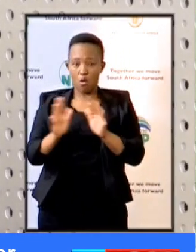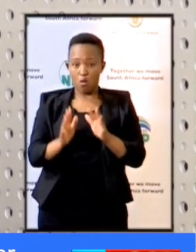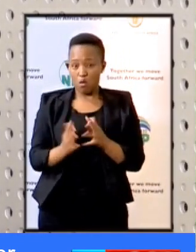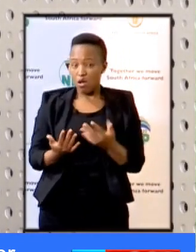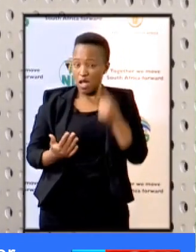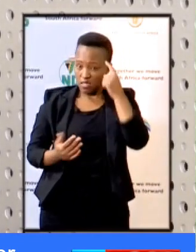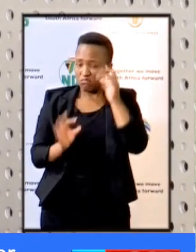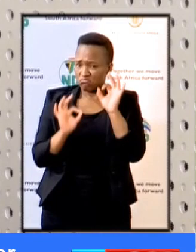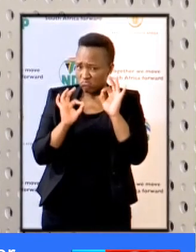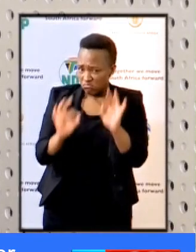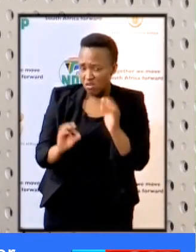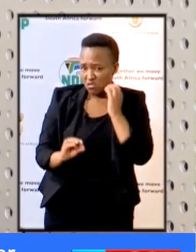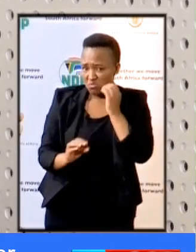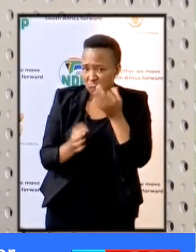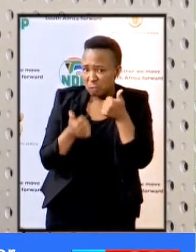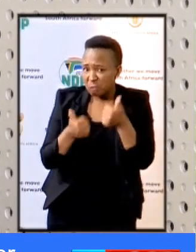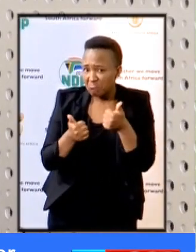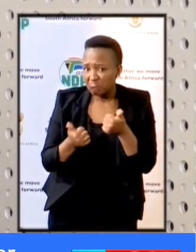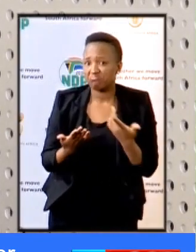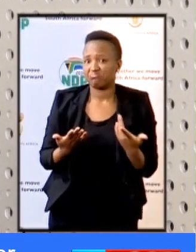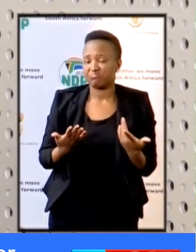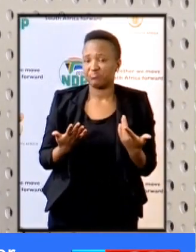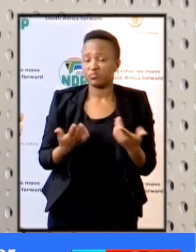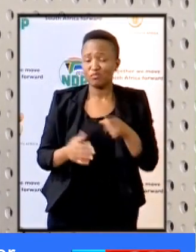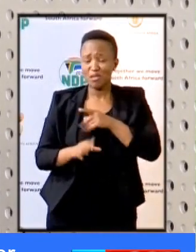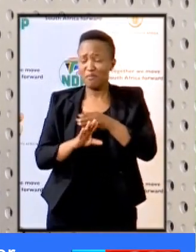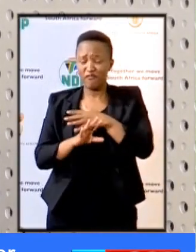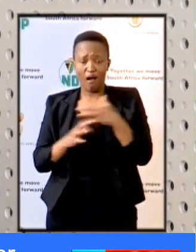Because that's what has been really